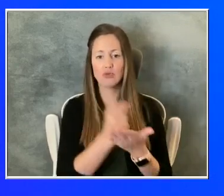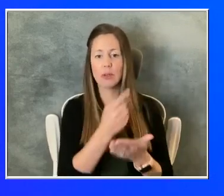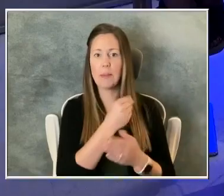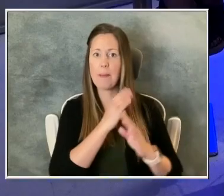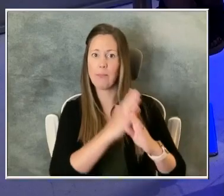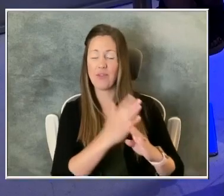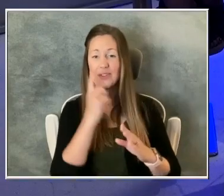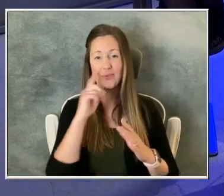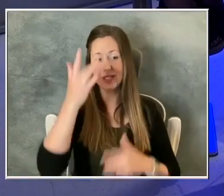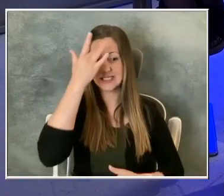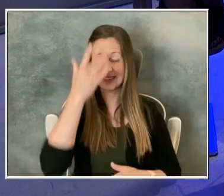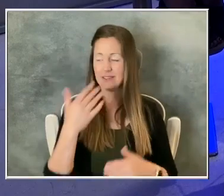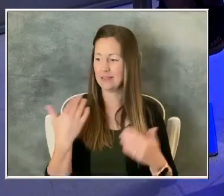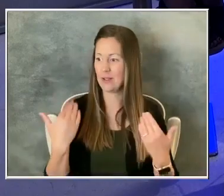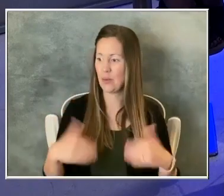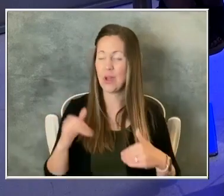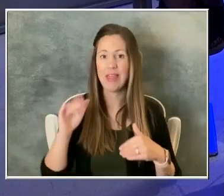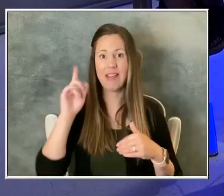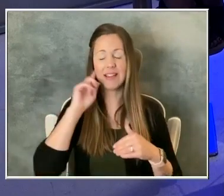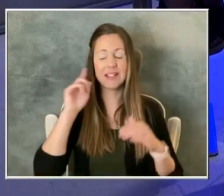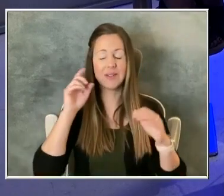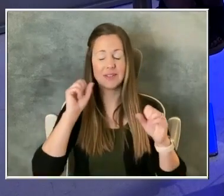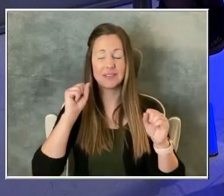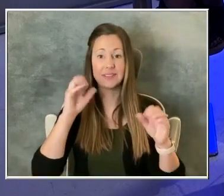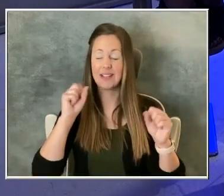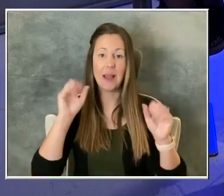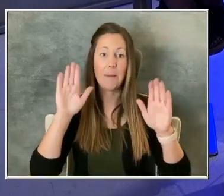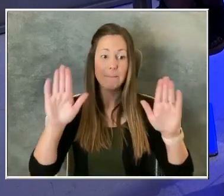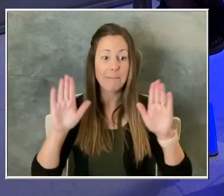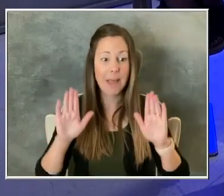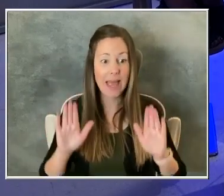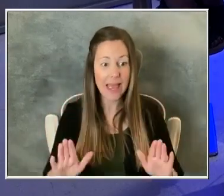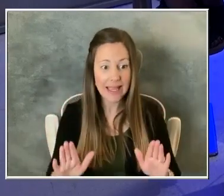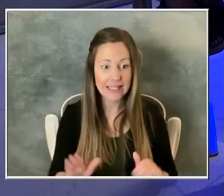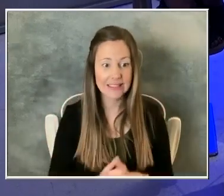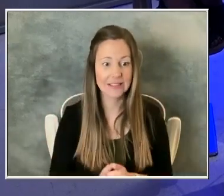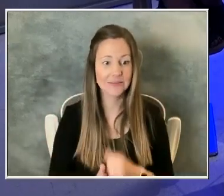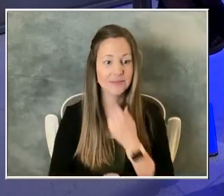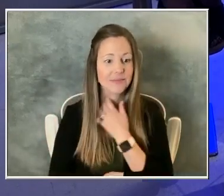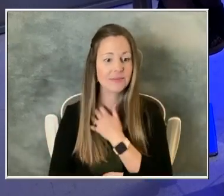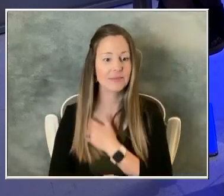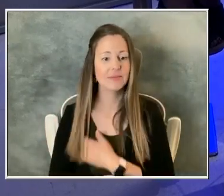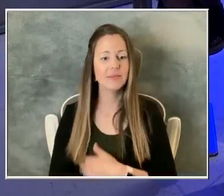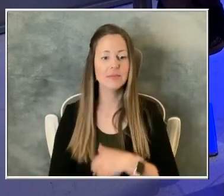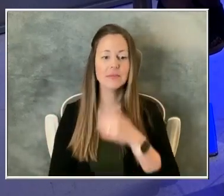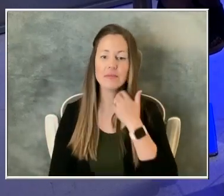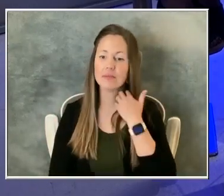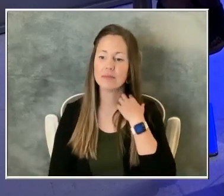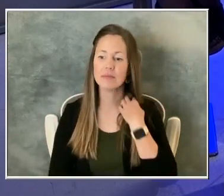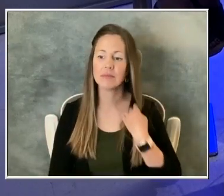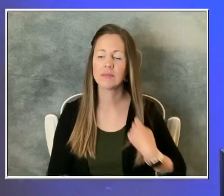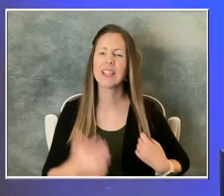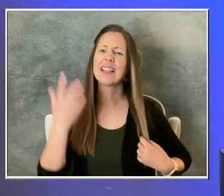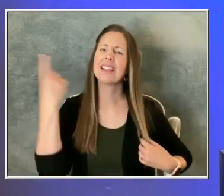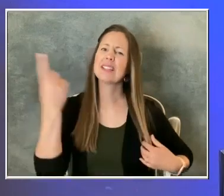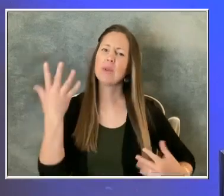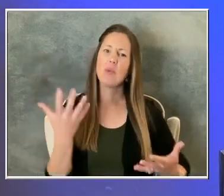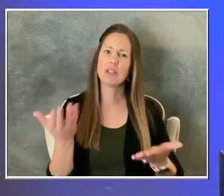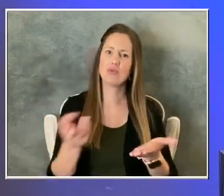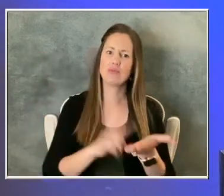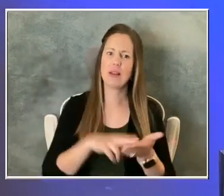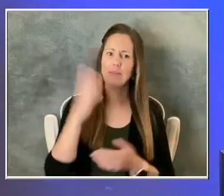that sounds just amazing. Why would someone want to sign up for this in your sense? You know, Dr. Stites, I think